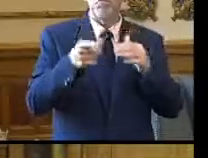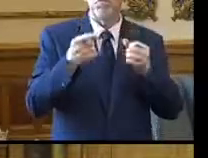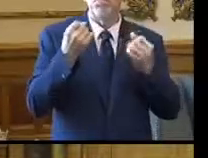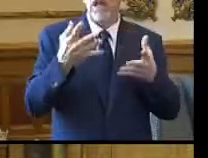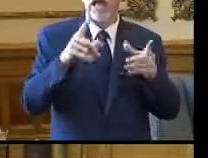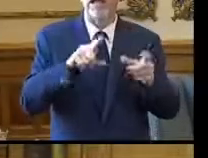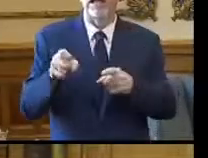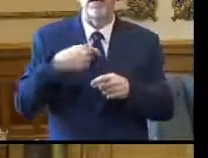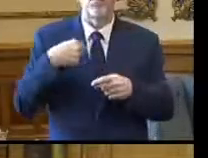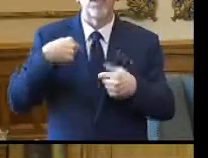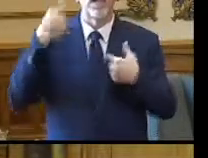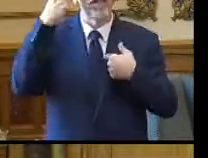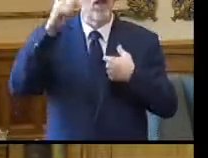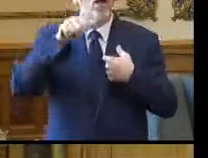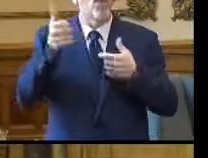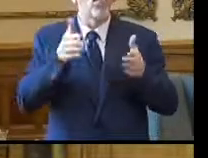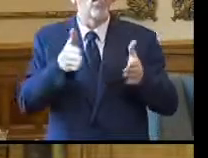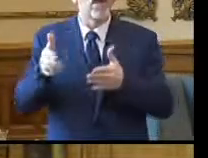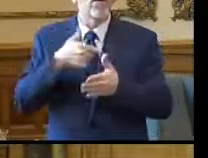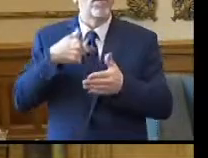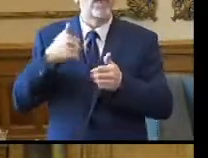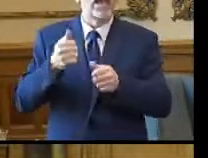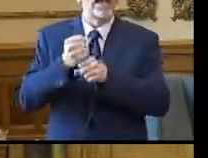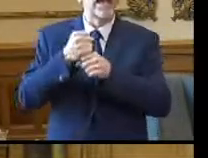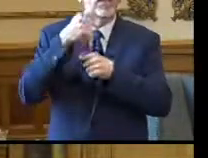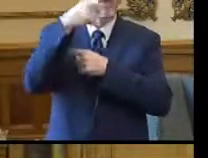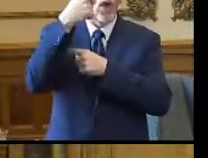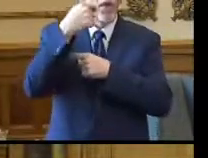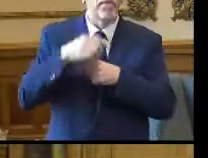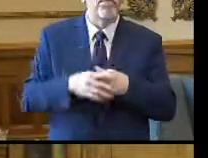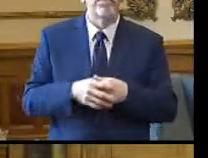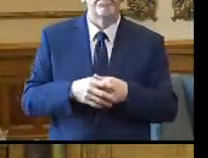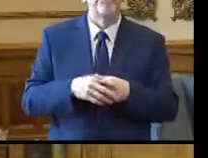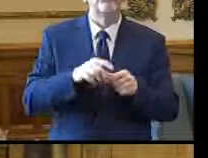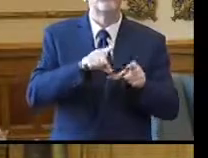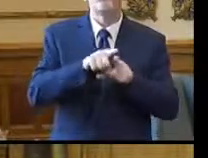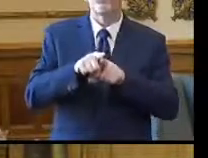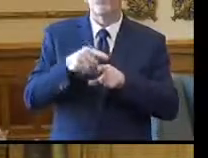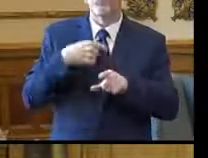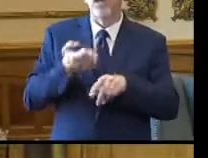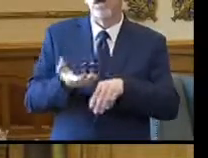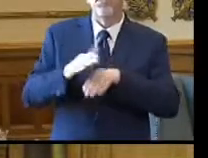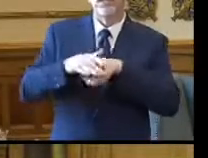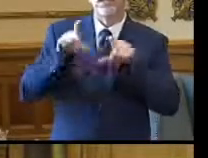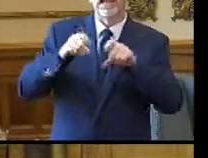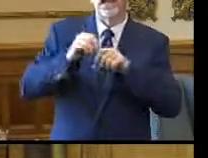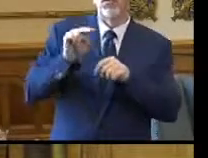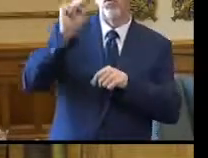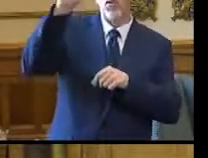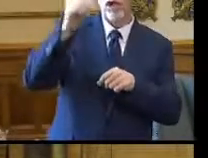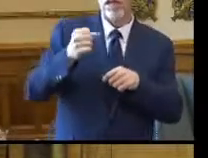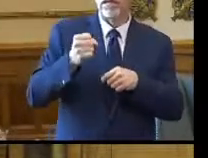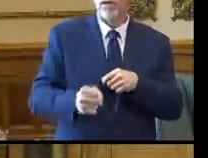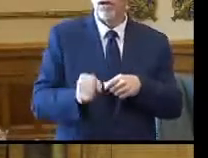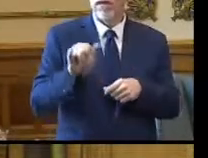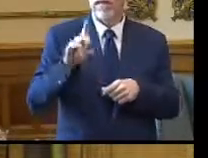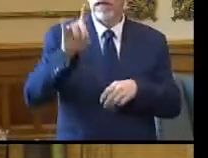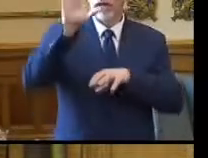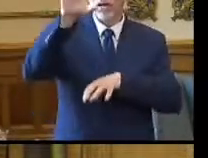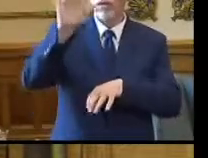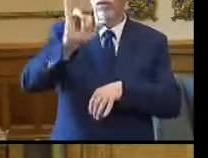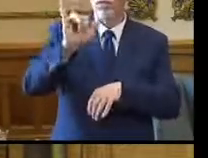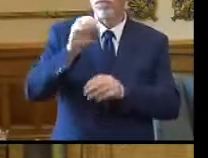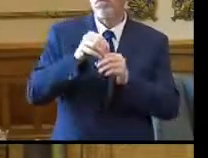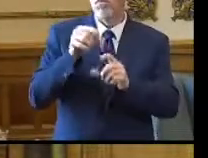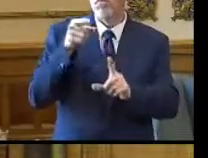ways of actually obtaining these swabs. We're also working to increase testing in northern and southern Indiana parts of our state,